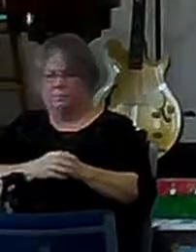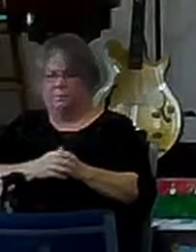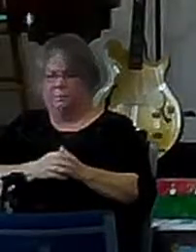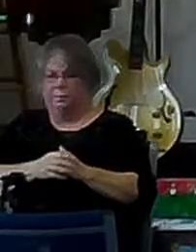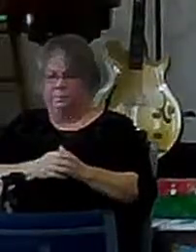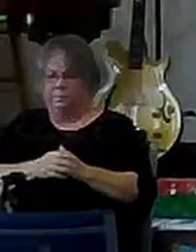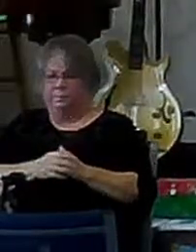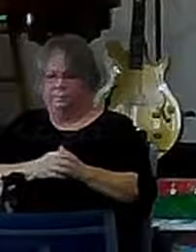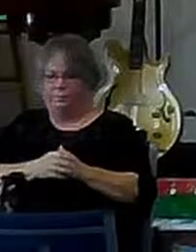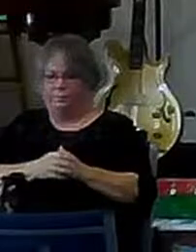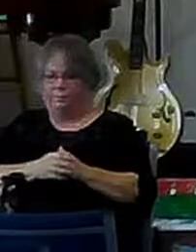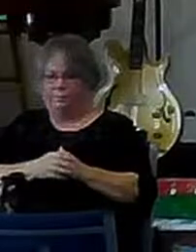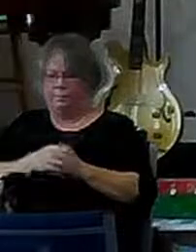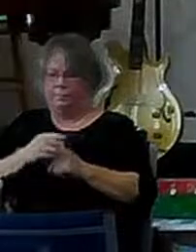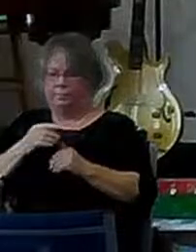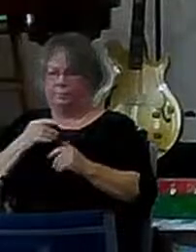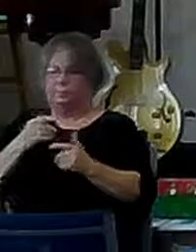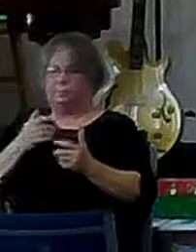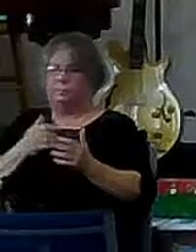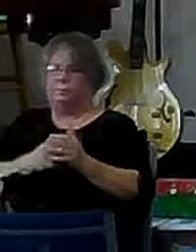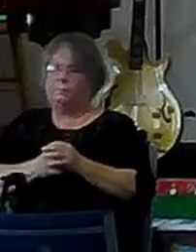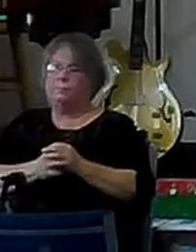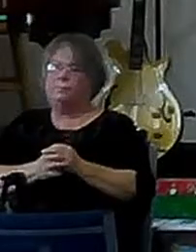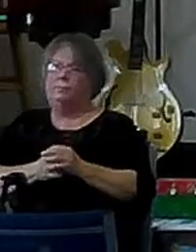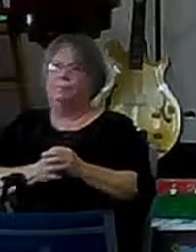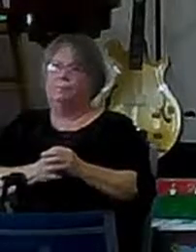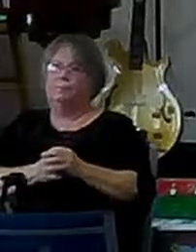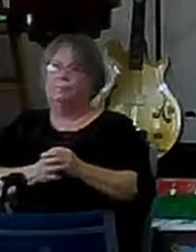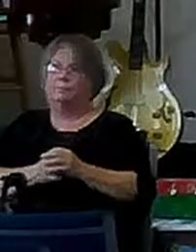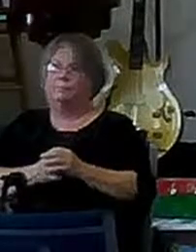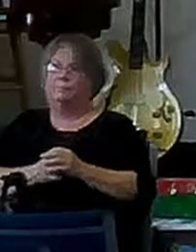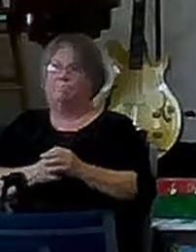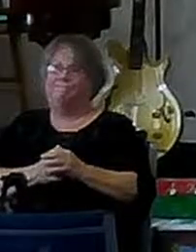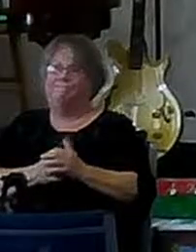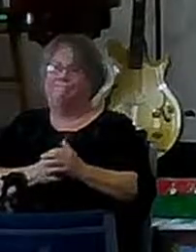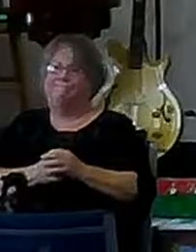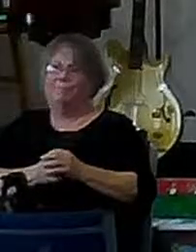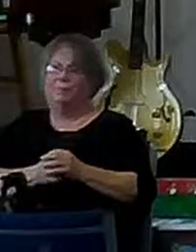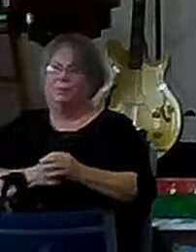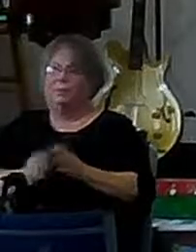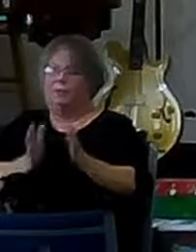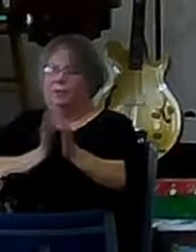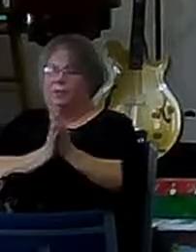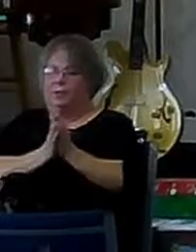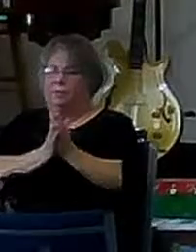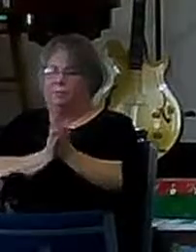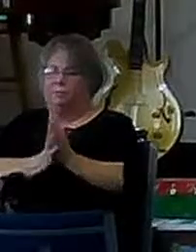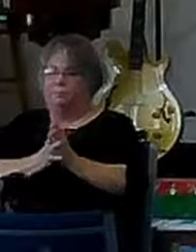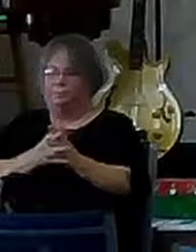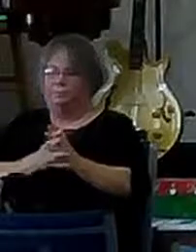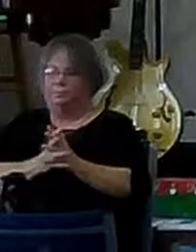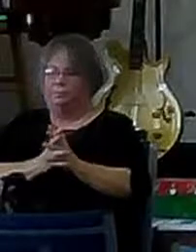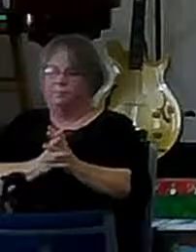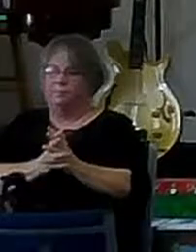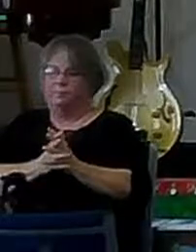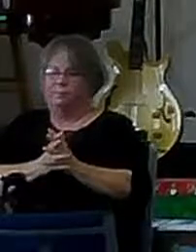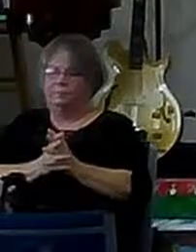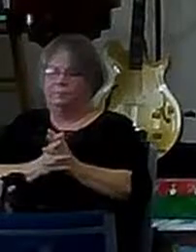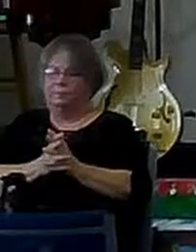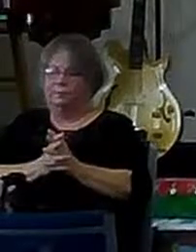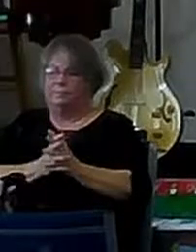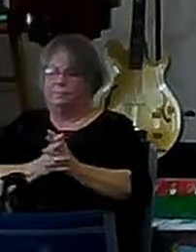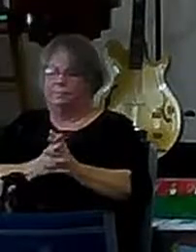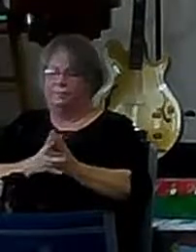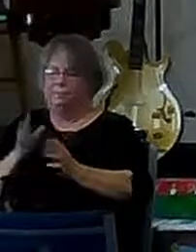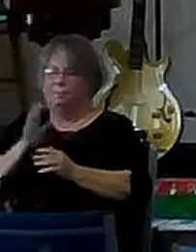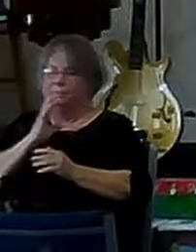what Joseph Smith believed and what is taught in the Book of Mormon. It's just a very memorable way of stating something